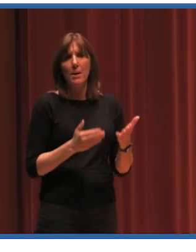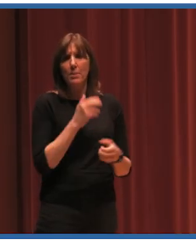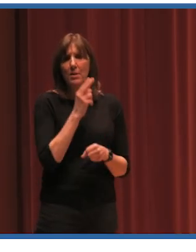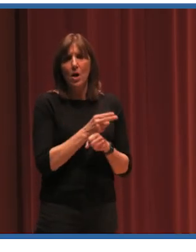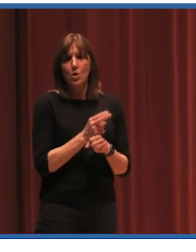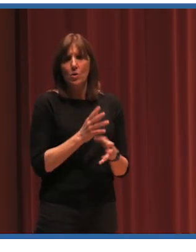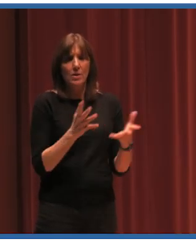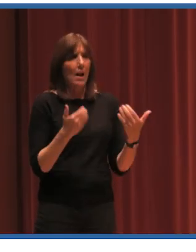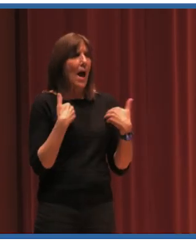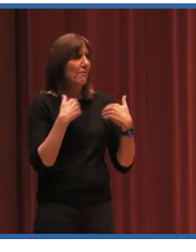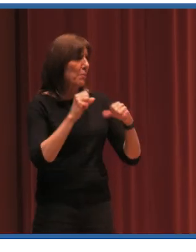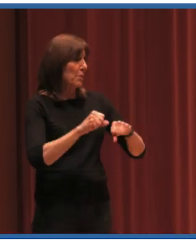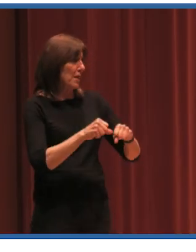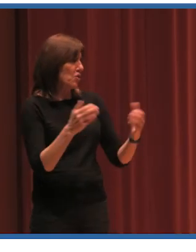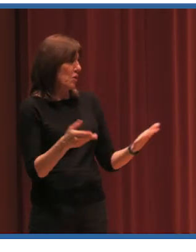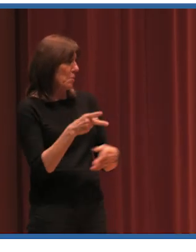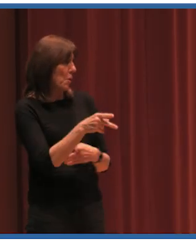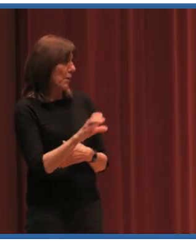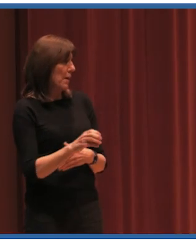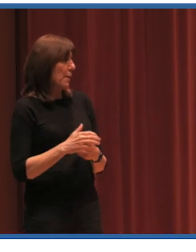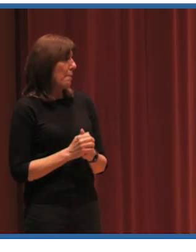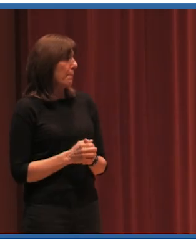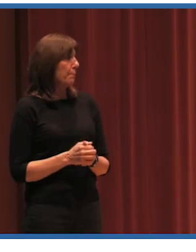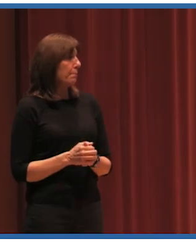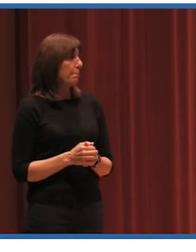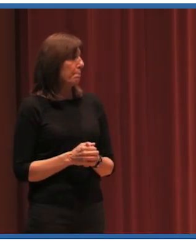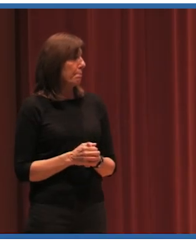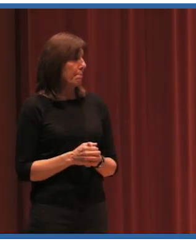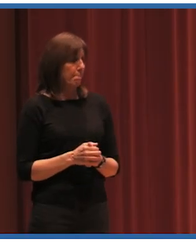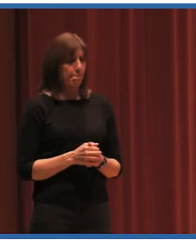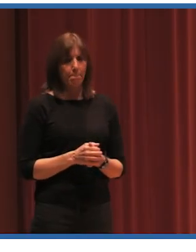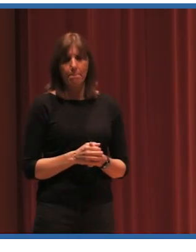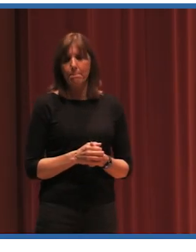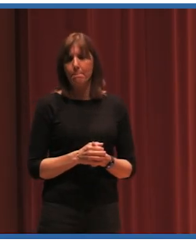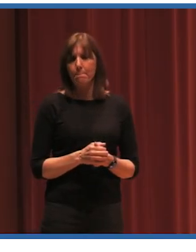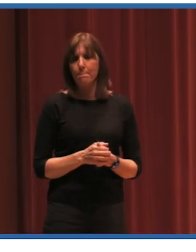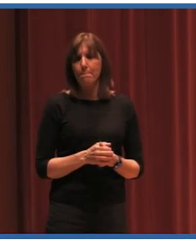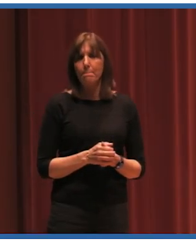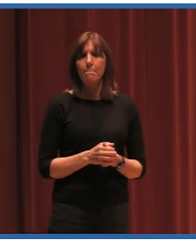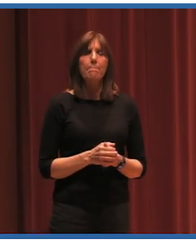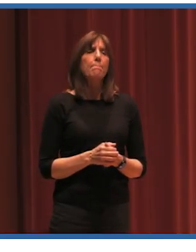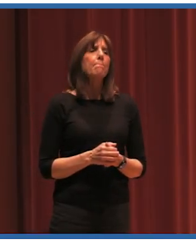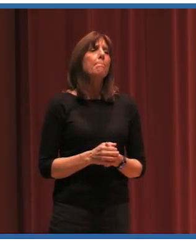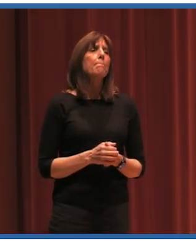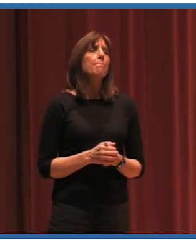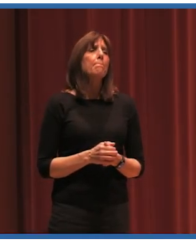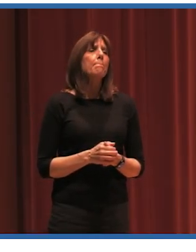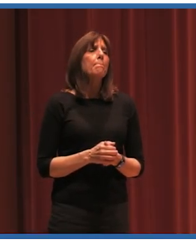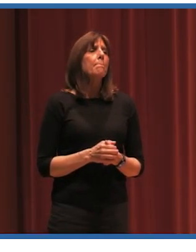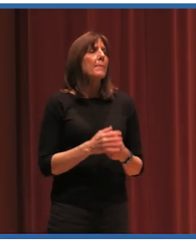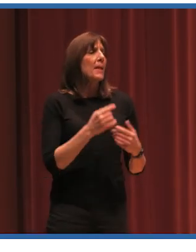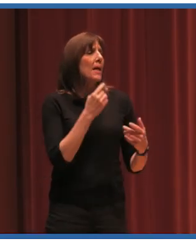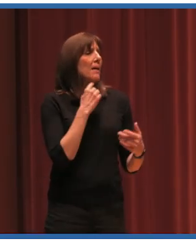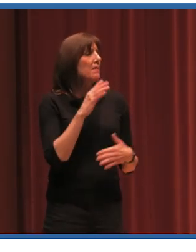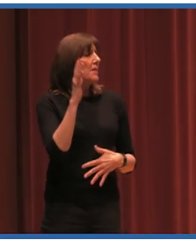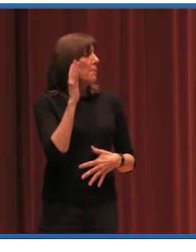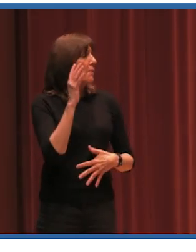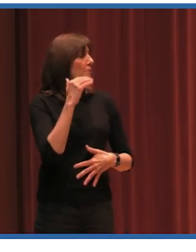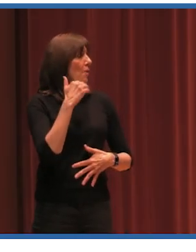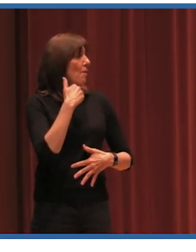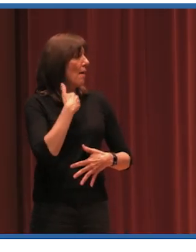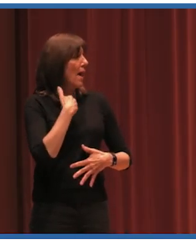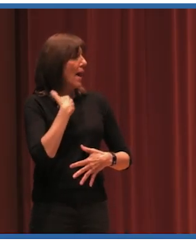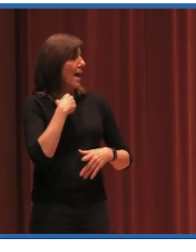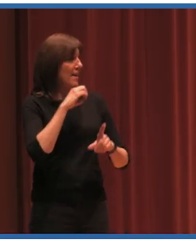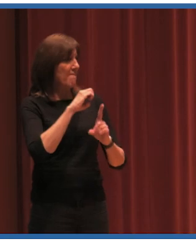having potential here in Polk County. Yeah, so I mentioned earlier I'm coming at it from the